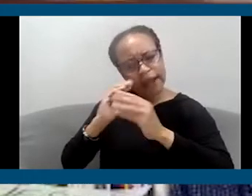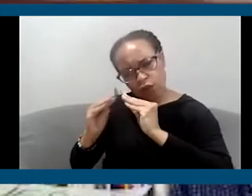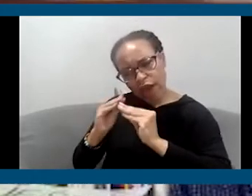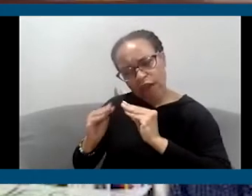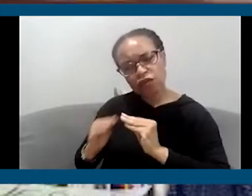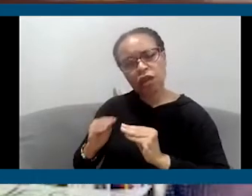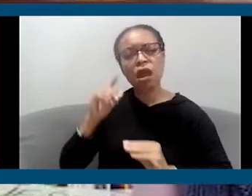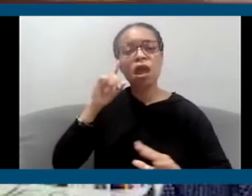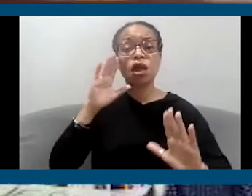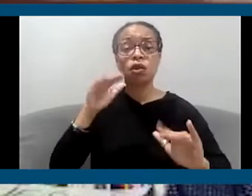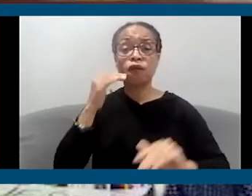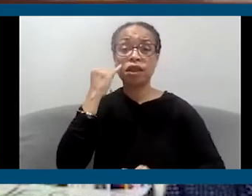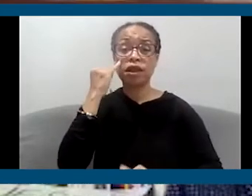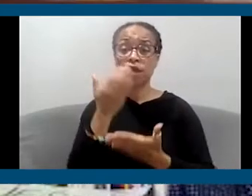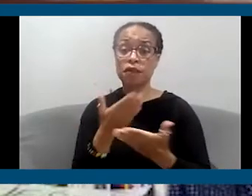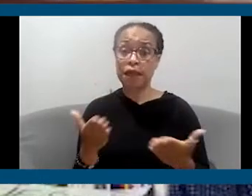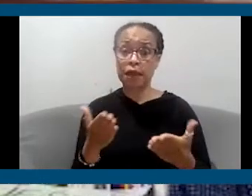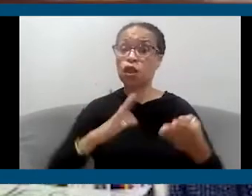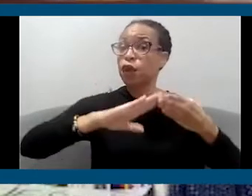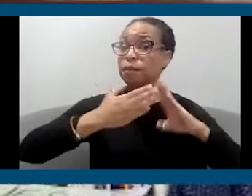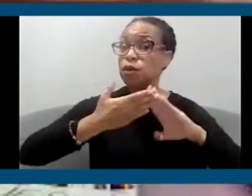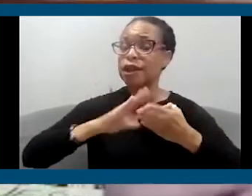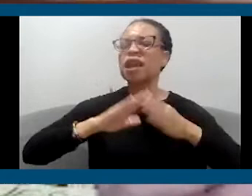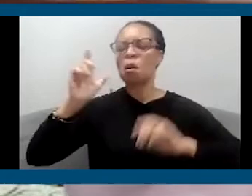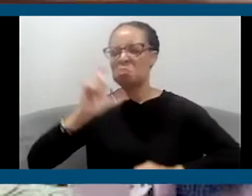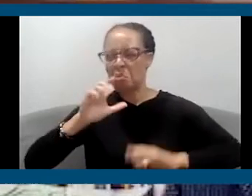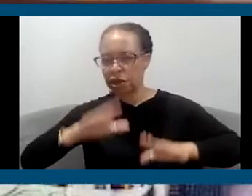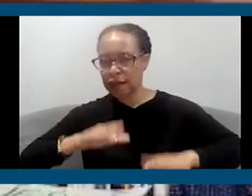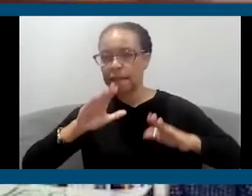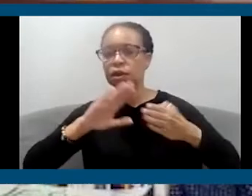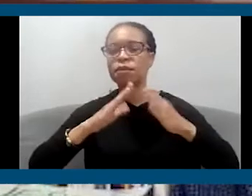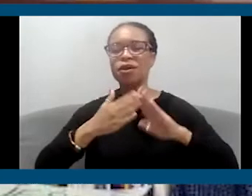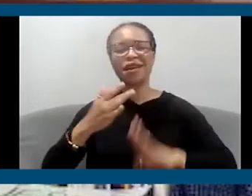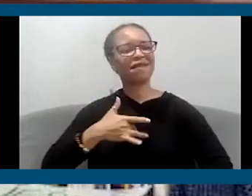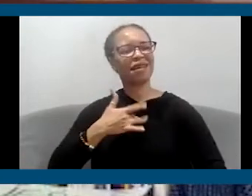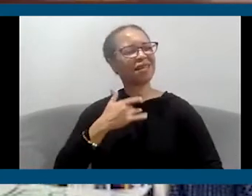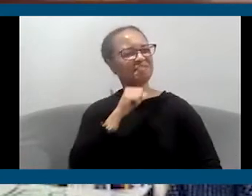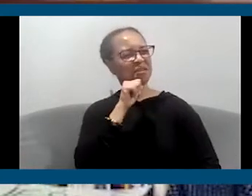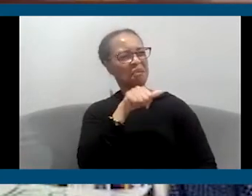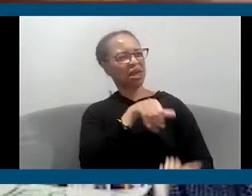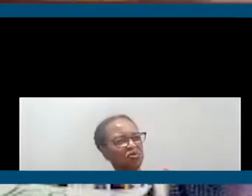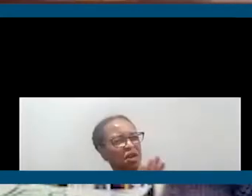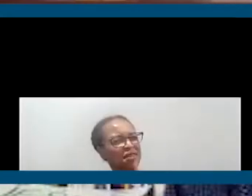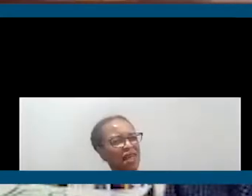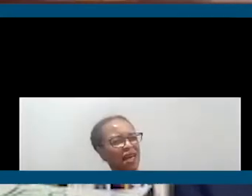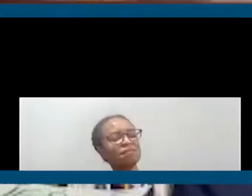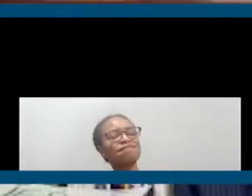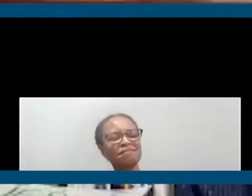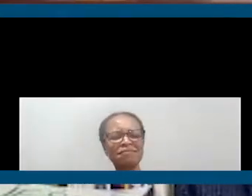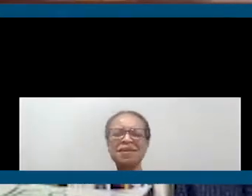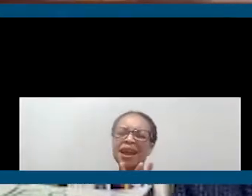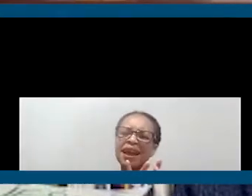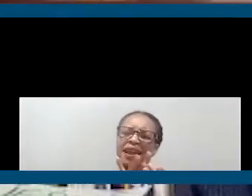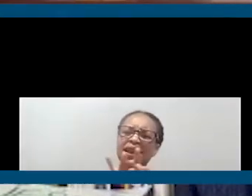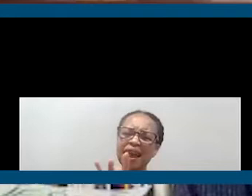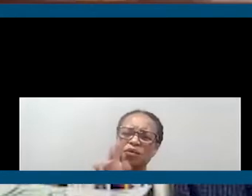Hopefully, if there are things that the Muslim community feels are not being addressed, that are important to them, please reach out to the